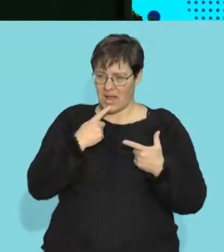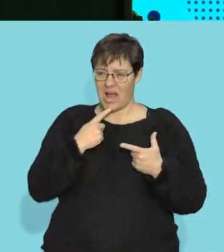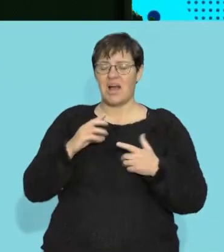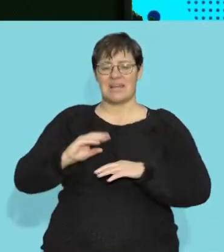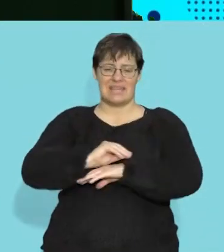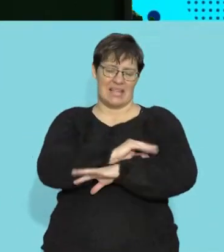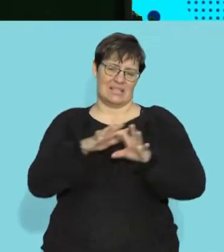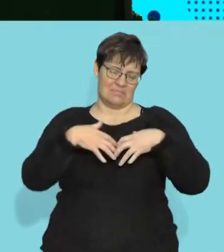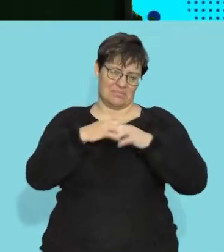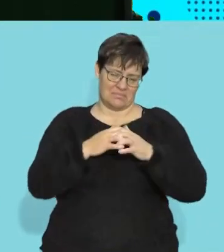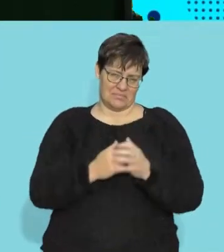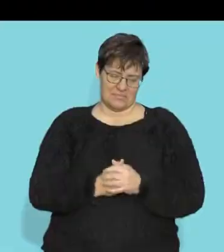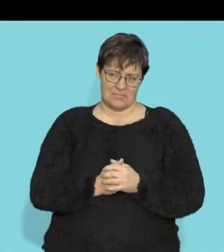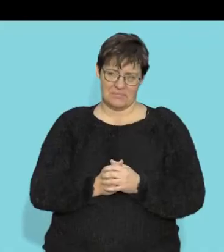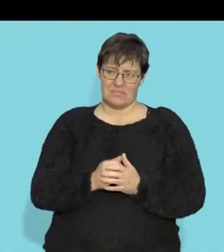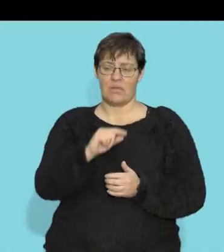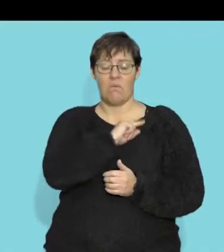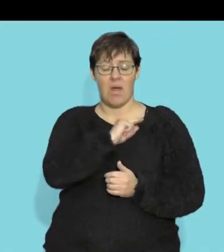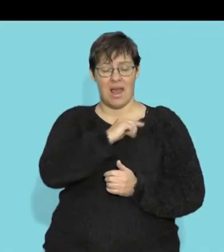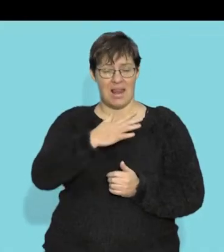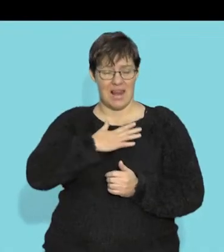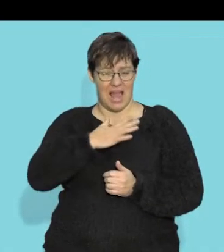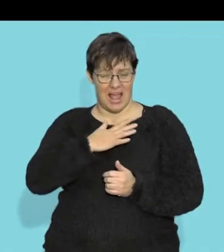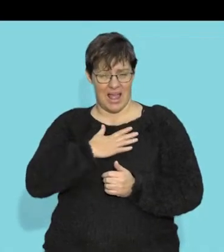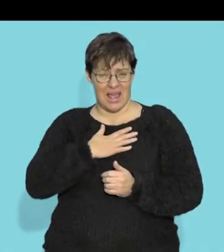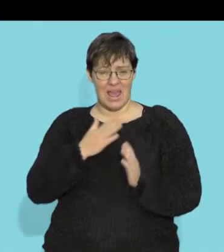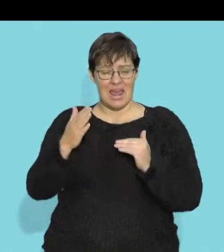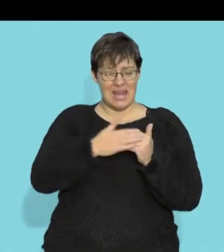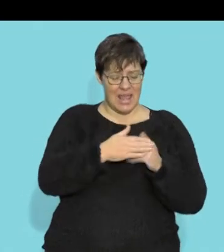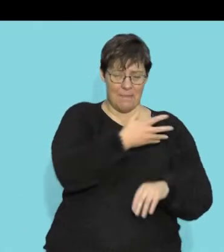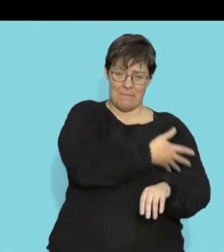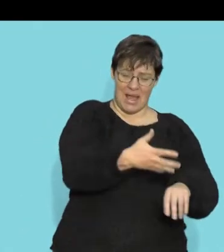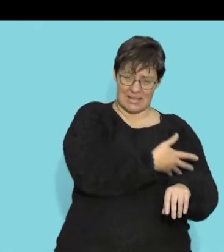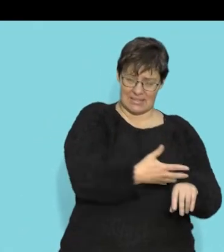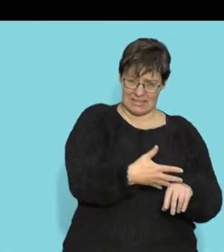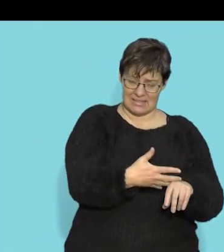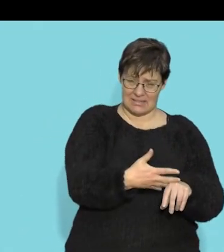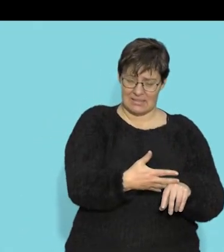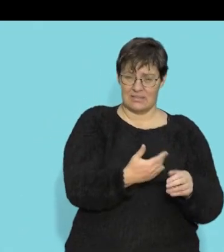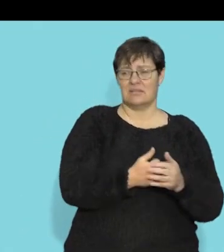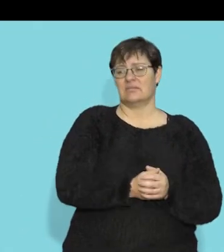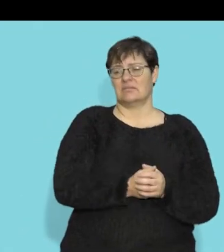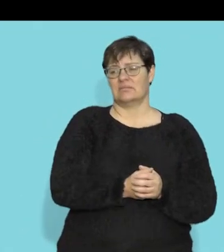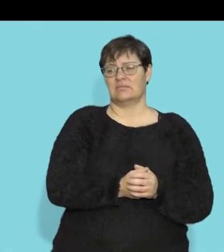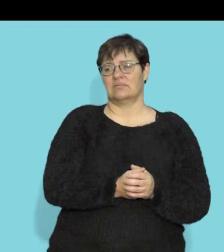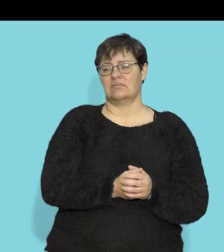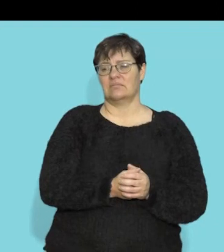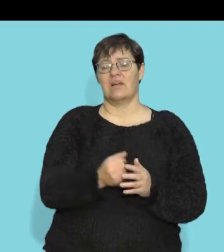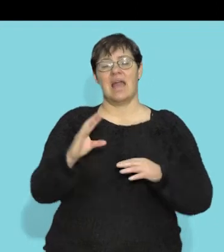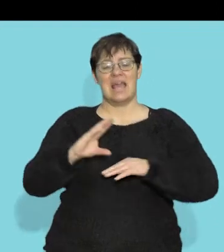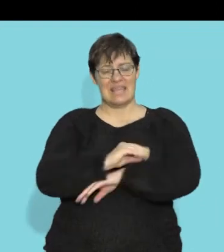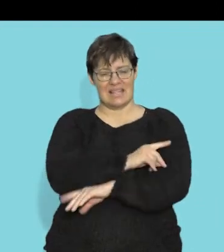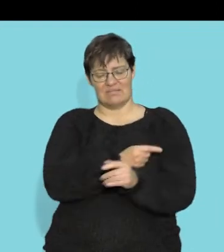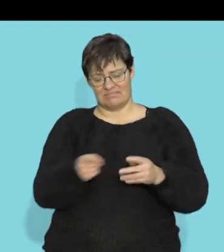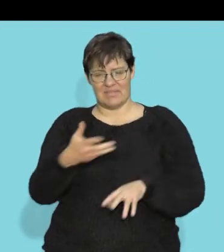That's what they are. And because our lungs are so close to our blood, what happens is, right, that cancer can